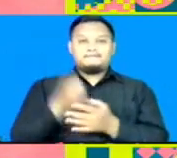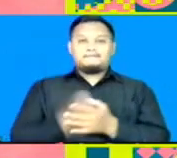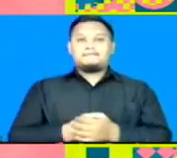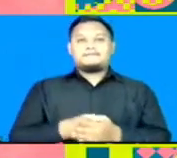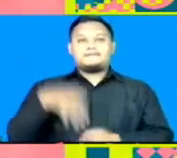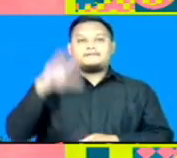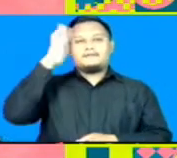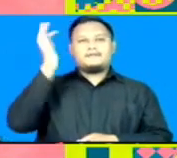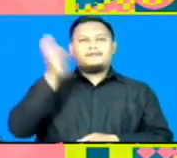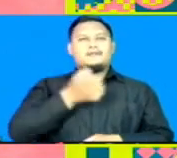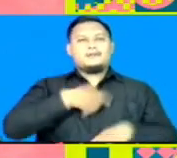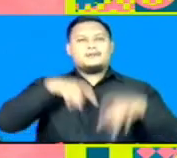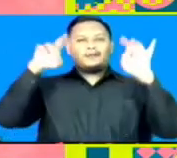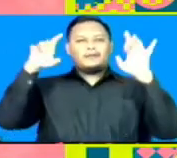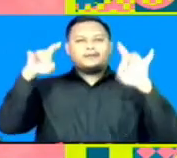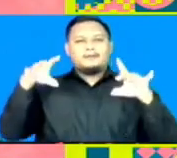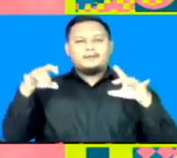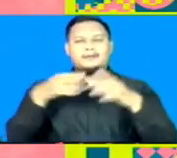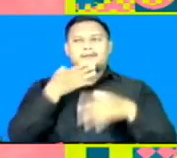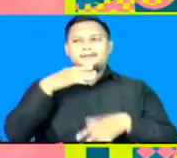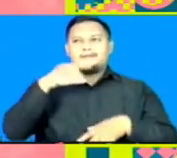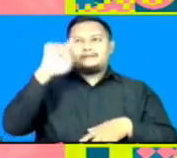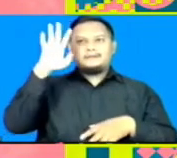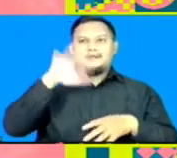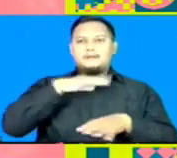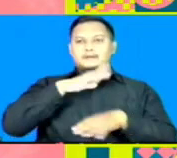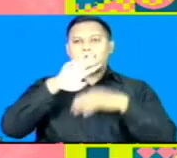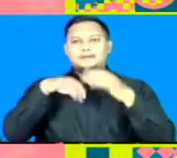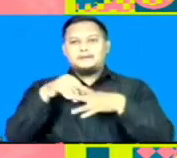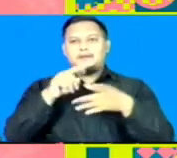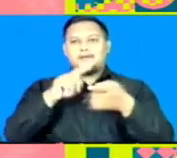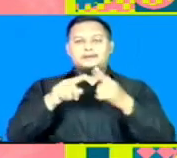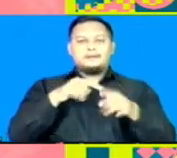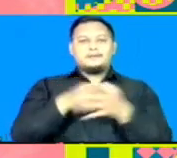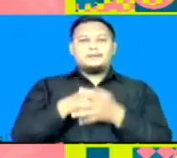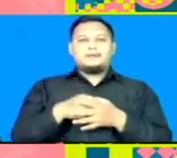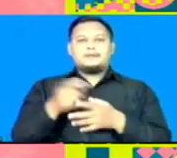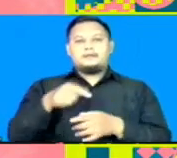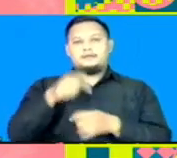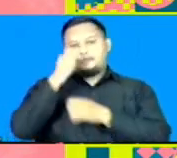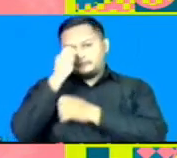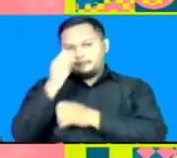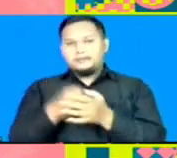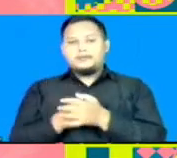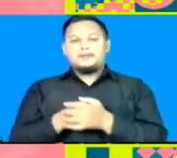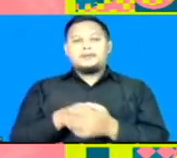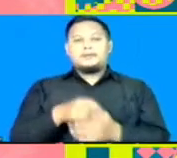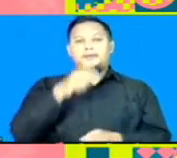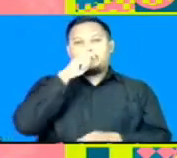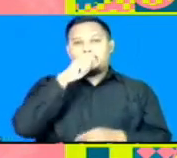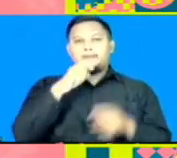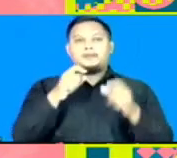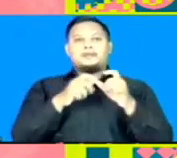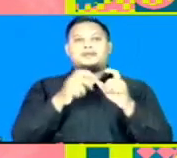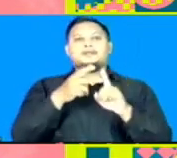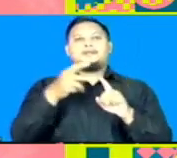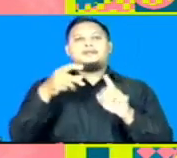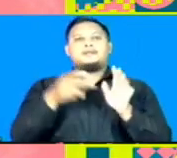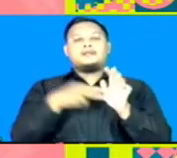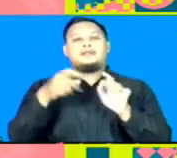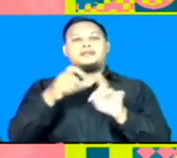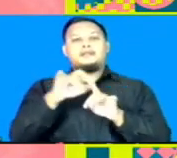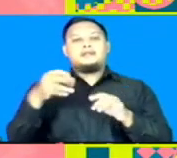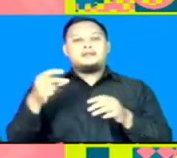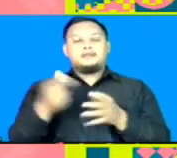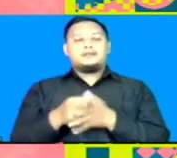Good afternoon to you all. Excellency, Pak Schneider Siahaan, Deputy for Development Funding,